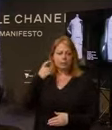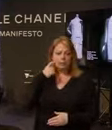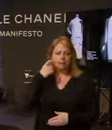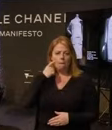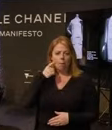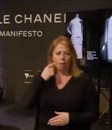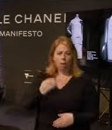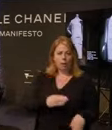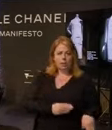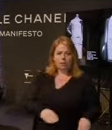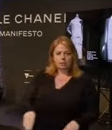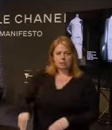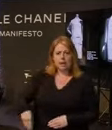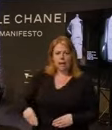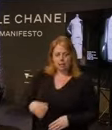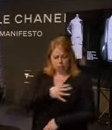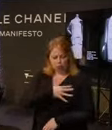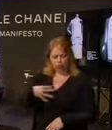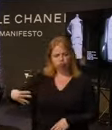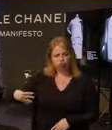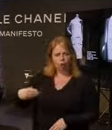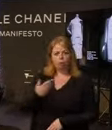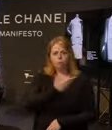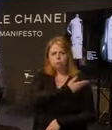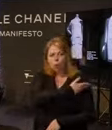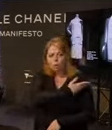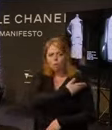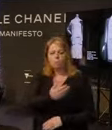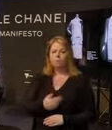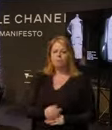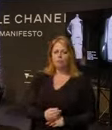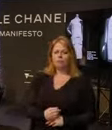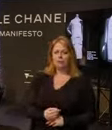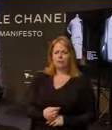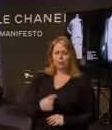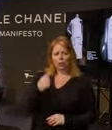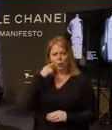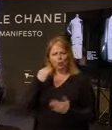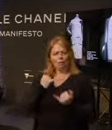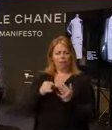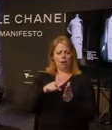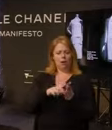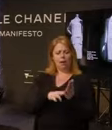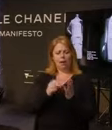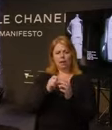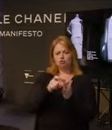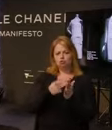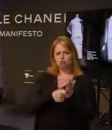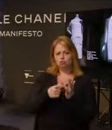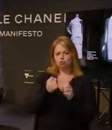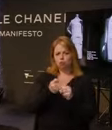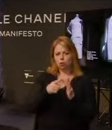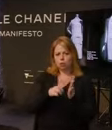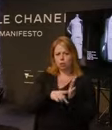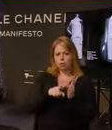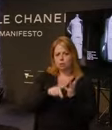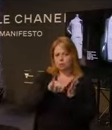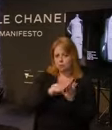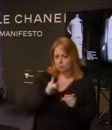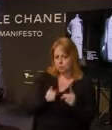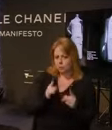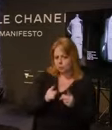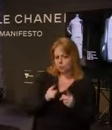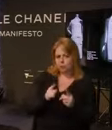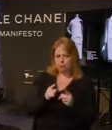top, striped sailor's top, looked incredibly androgynous at times. Now, Chanel,